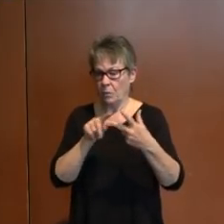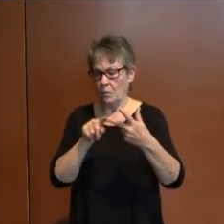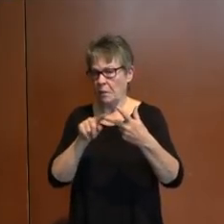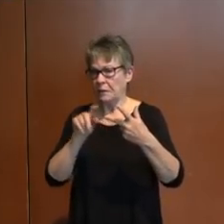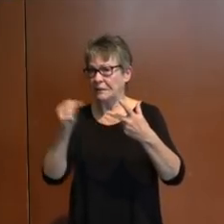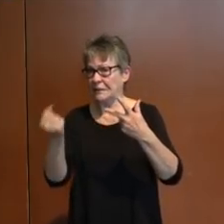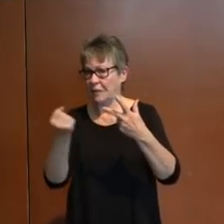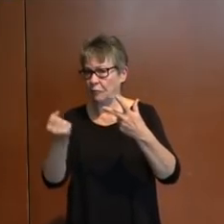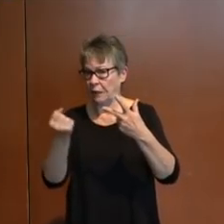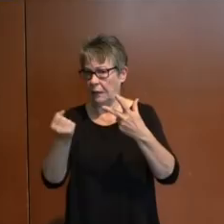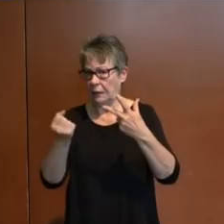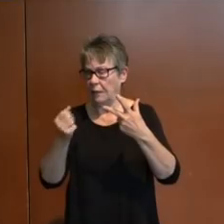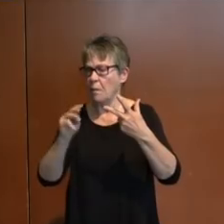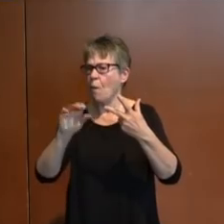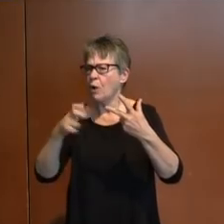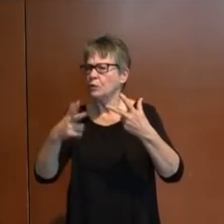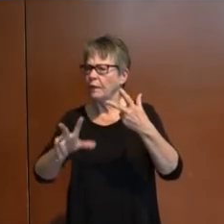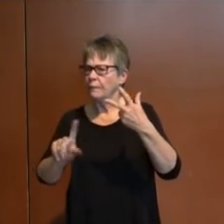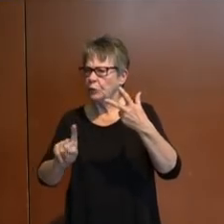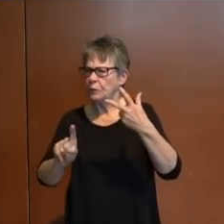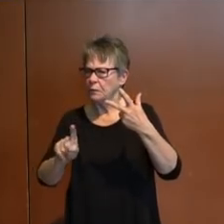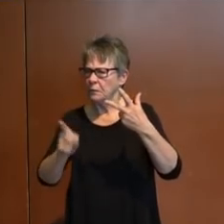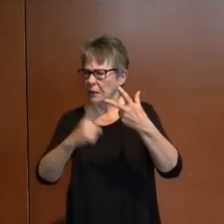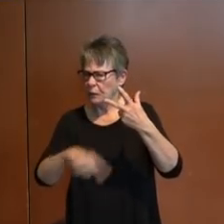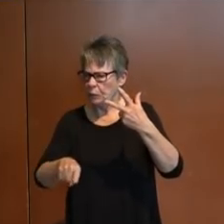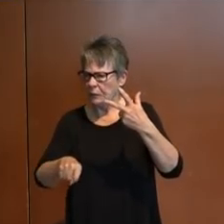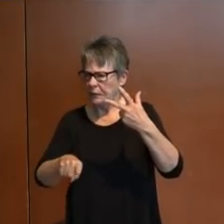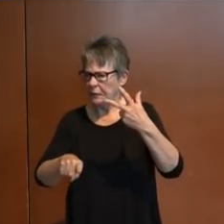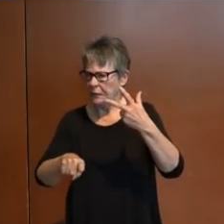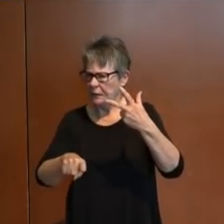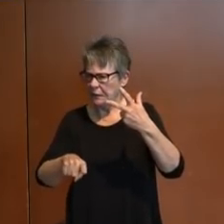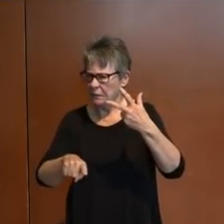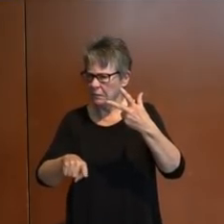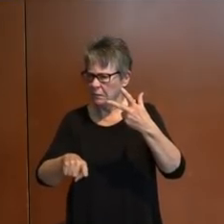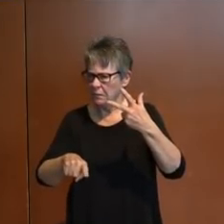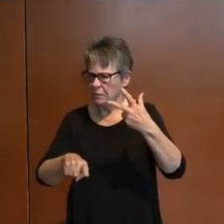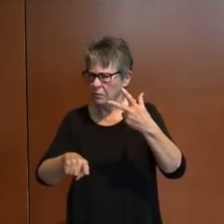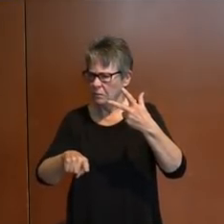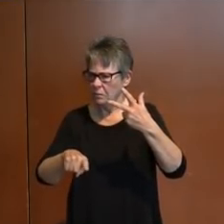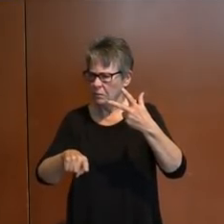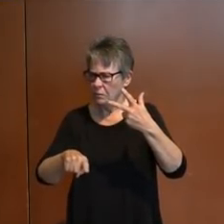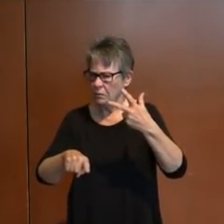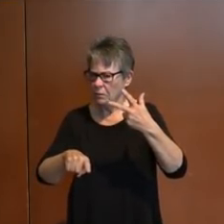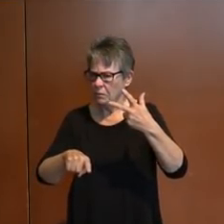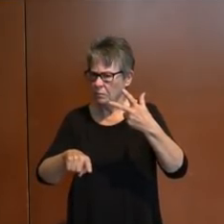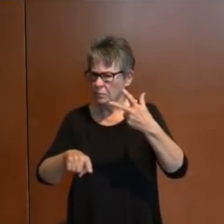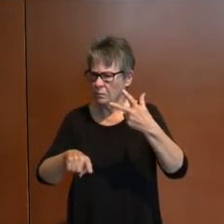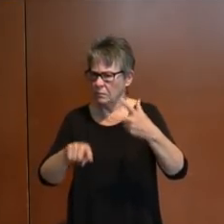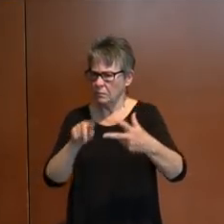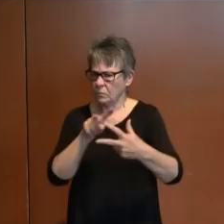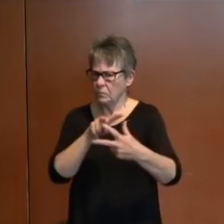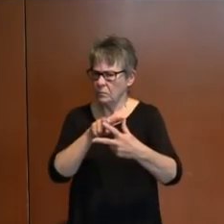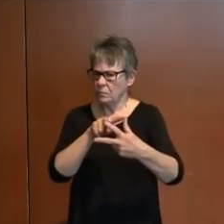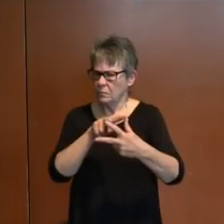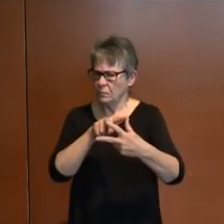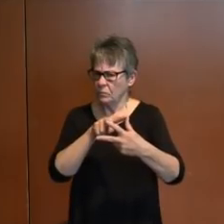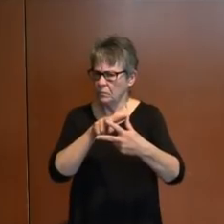symptomatic healthcare workers and first responders, police, fire, and EMS